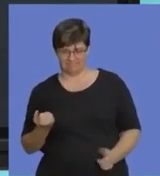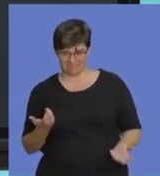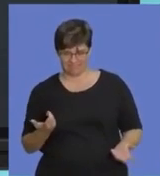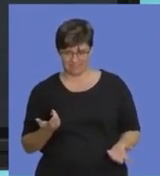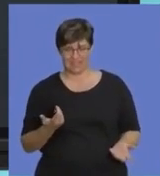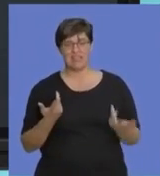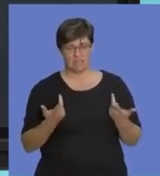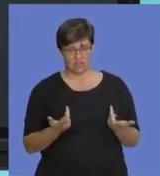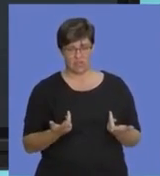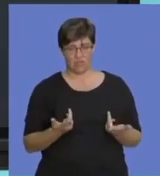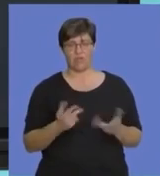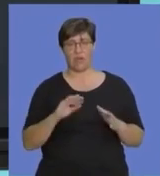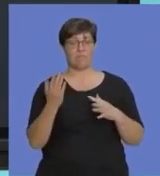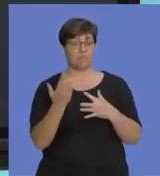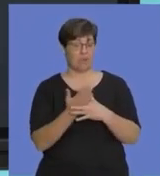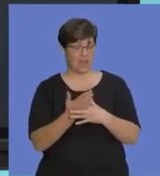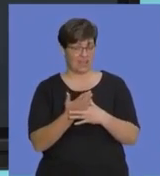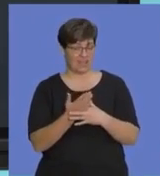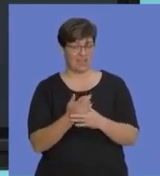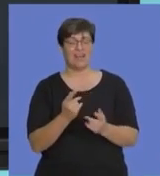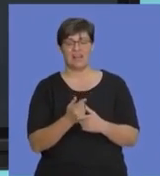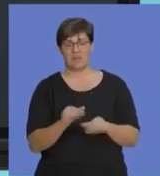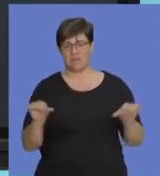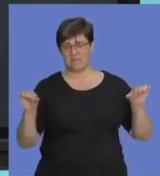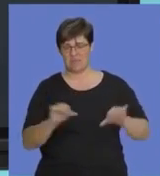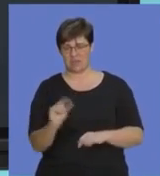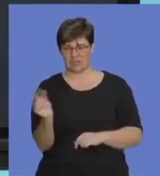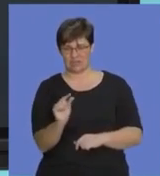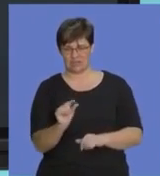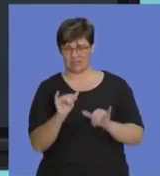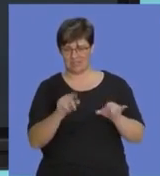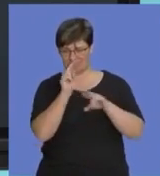and the same thing. So that's all you need to look at. Guys, we're going to go to